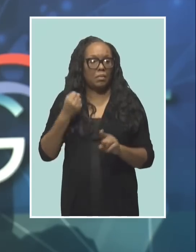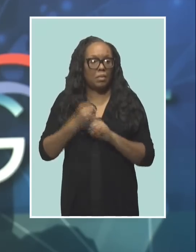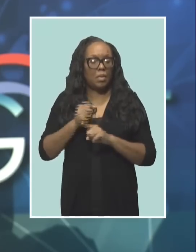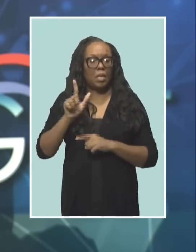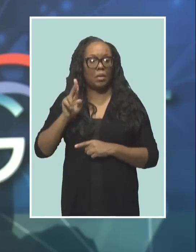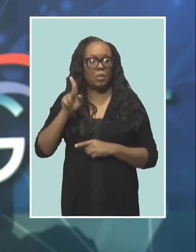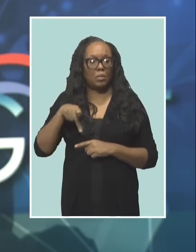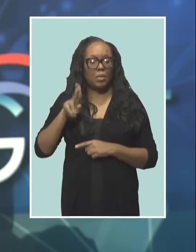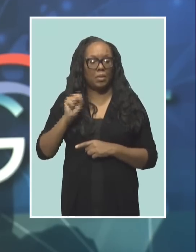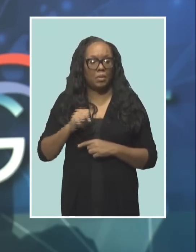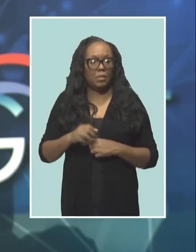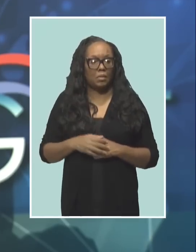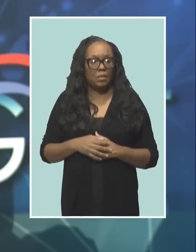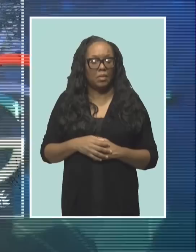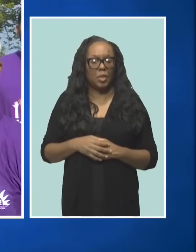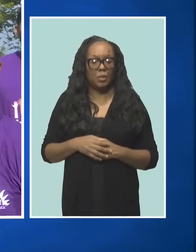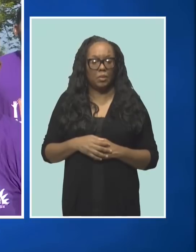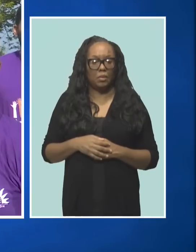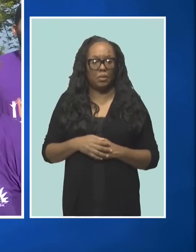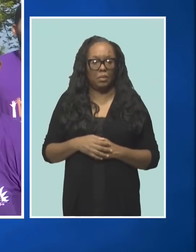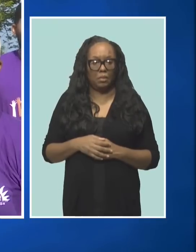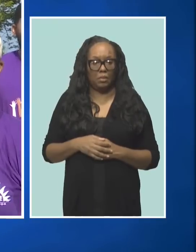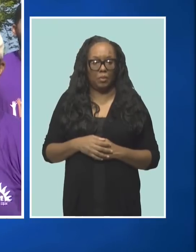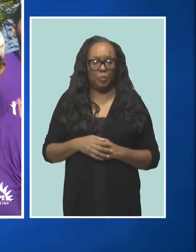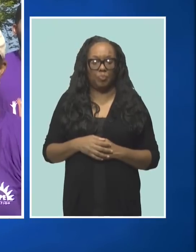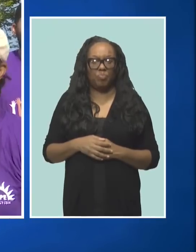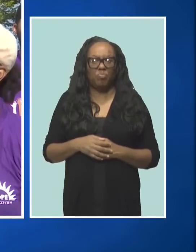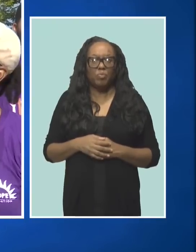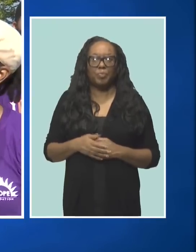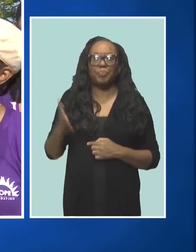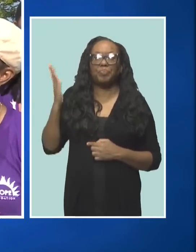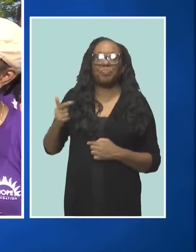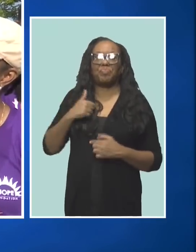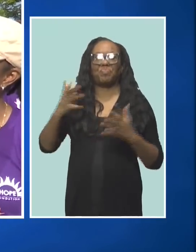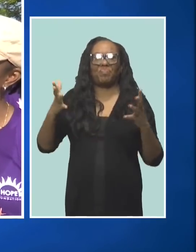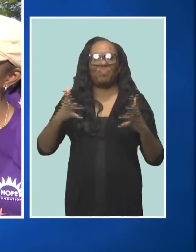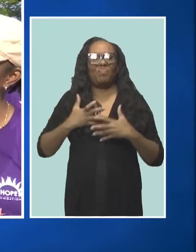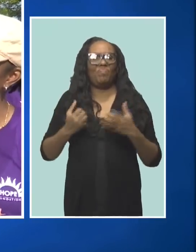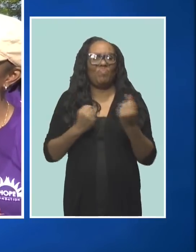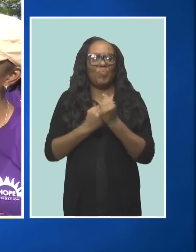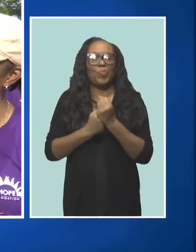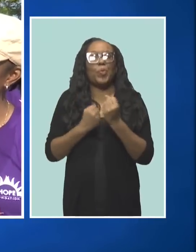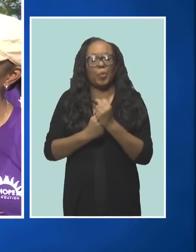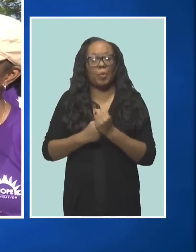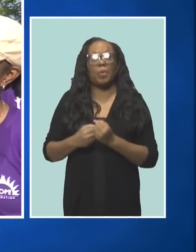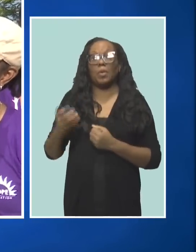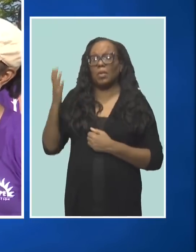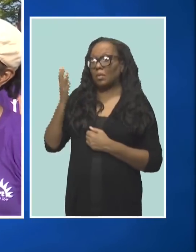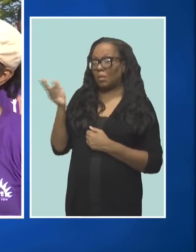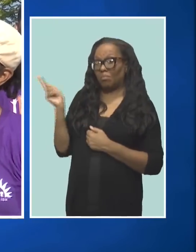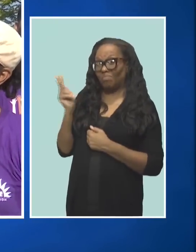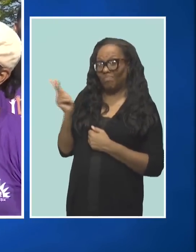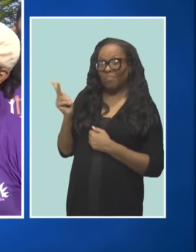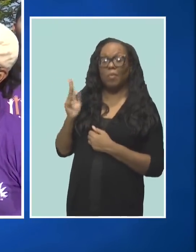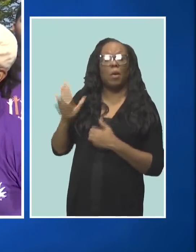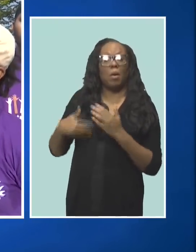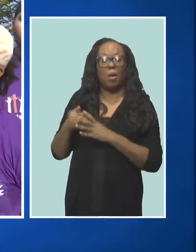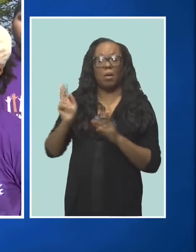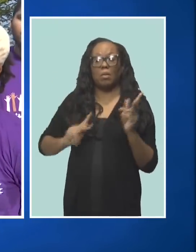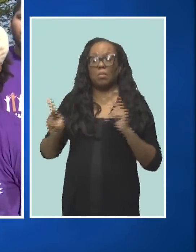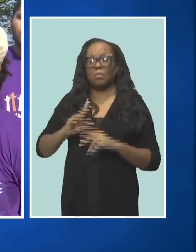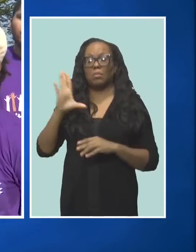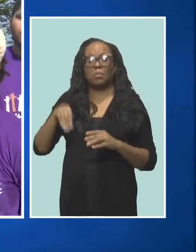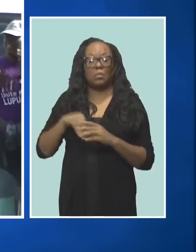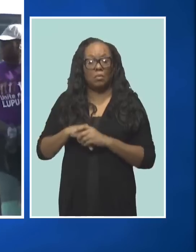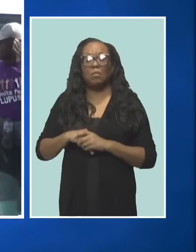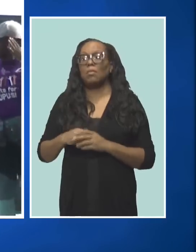affected by lupus. I want to come out today and lend my support to Tommy and to Niska and to all the persons who are dealing